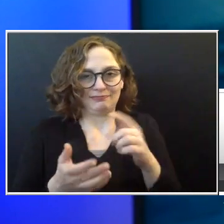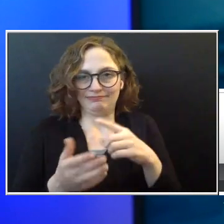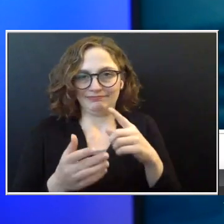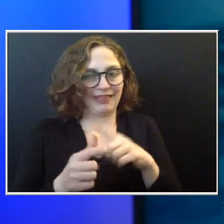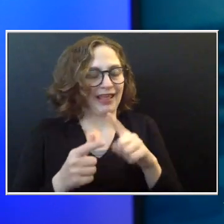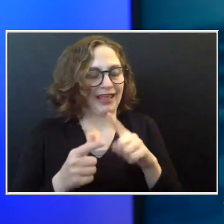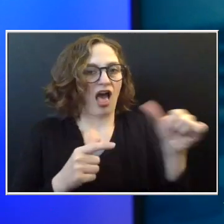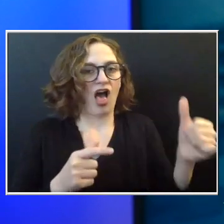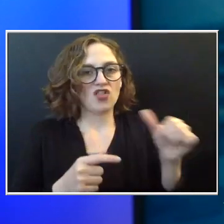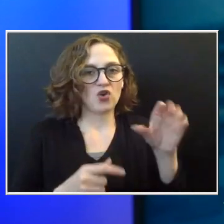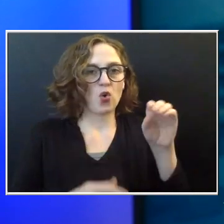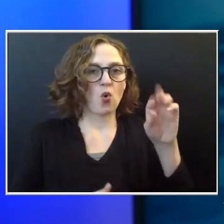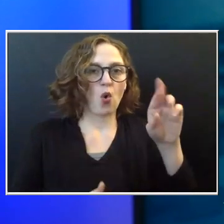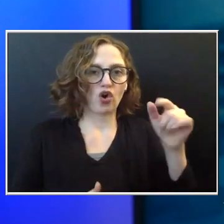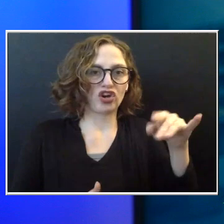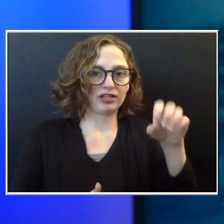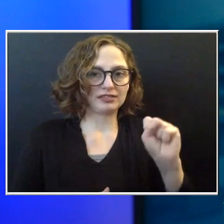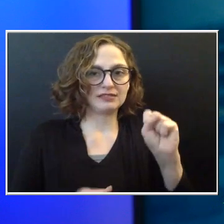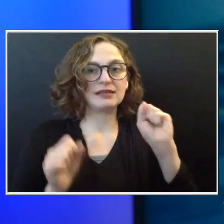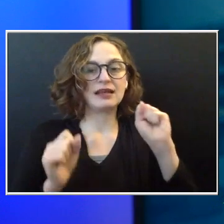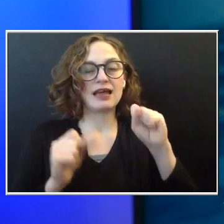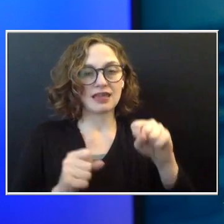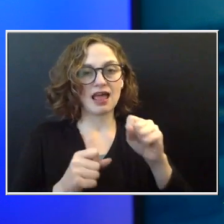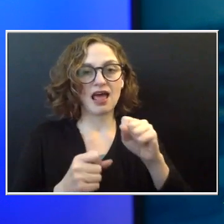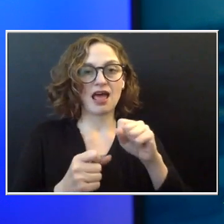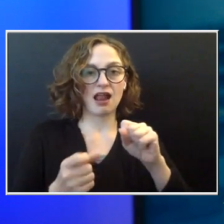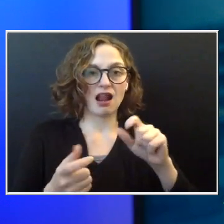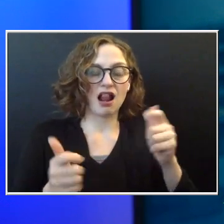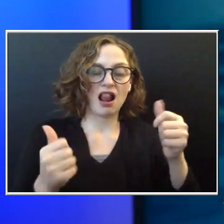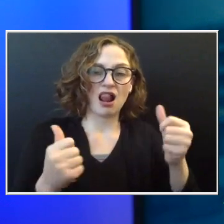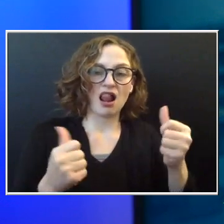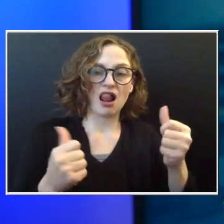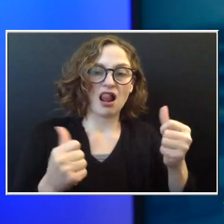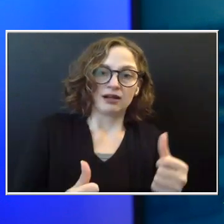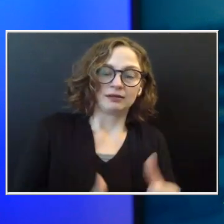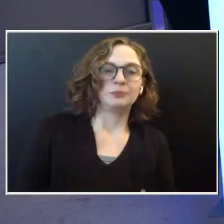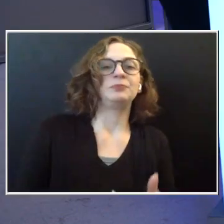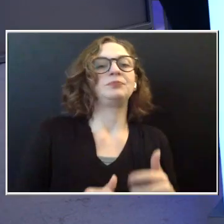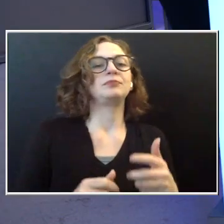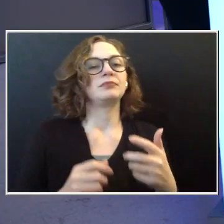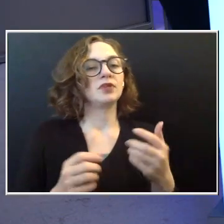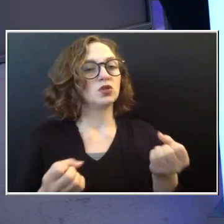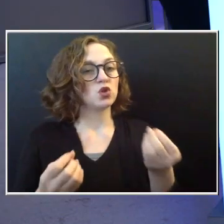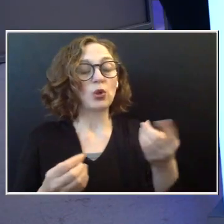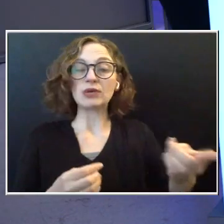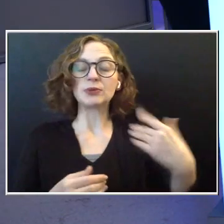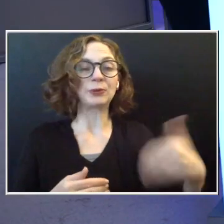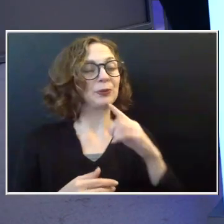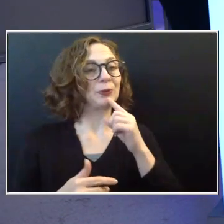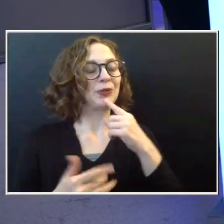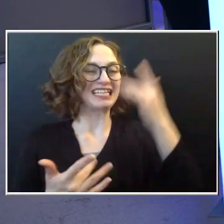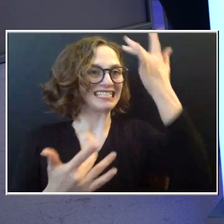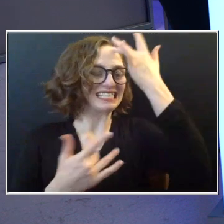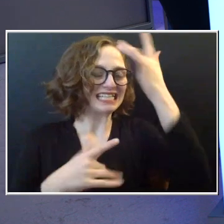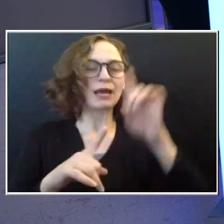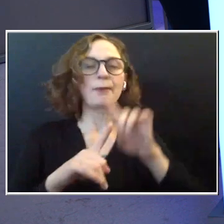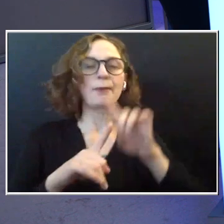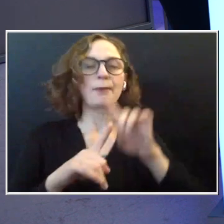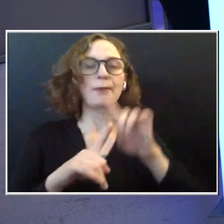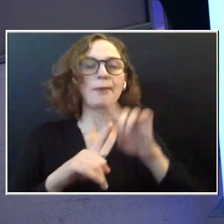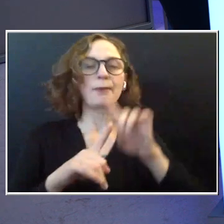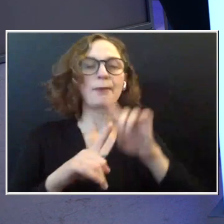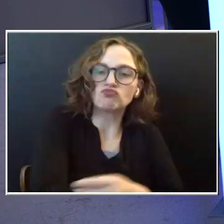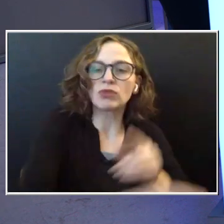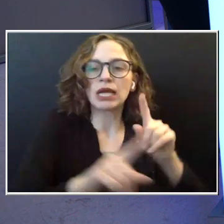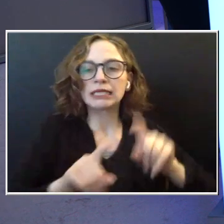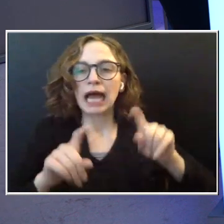the day, Gary was very sick from his disease, but his numbers didn't reflect his degree of illness. So in short, he's going down on the list. He wasn't